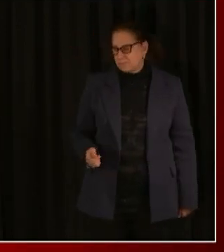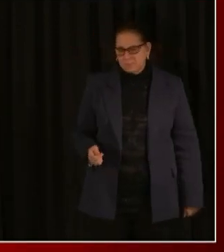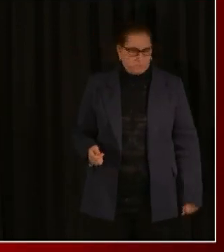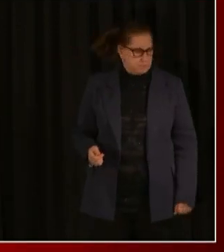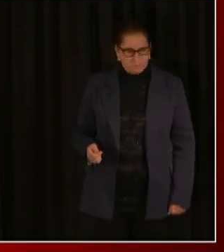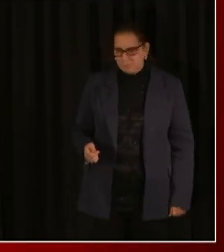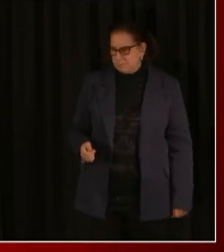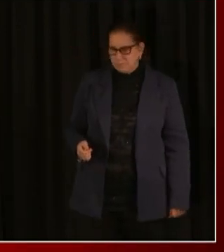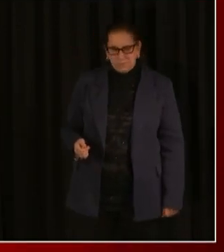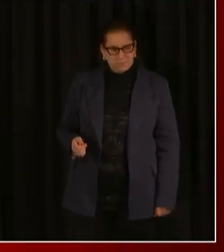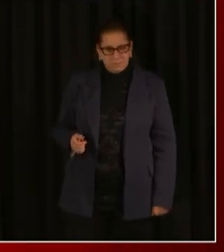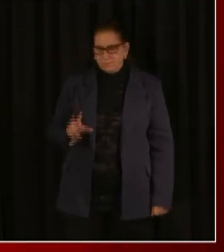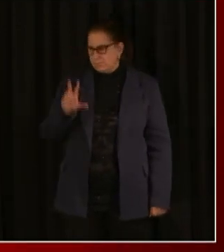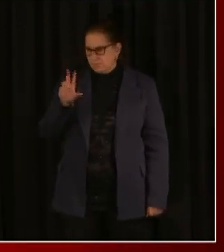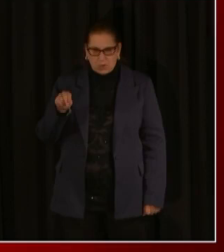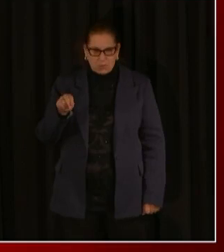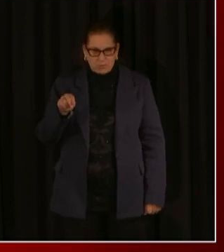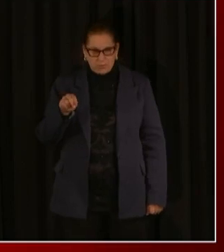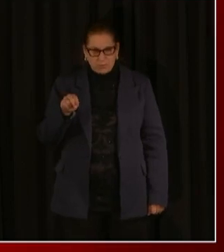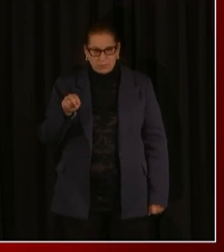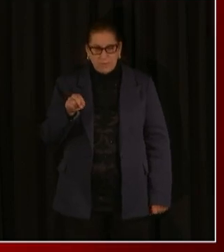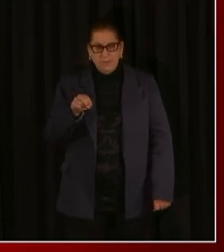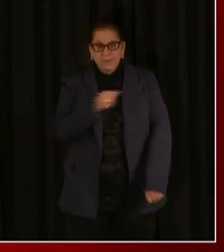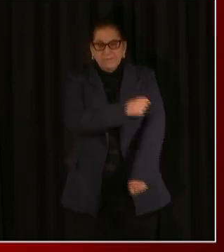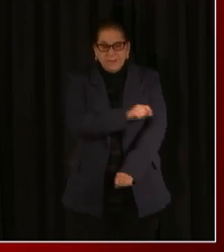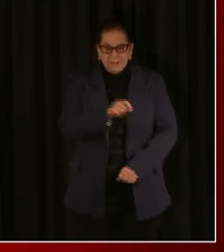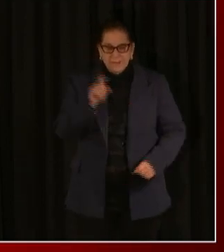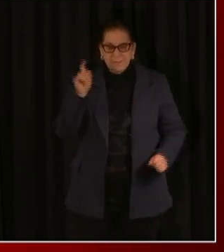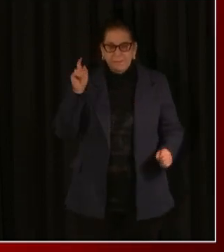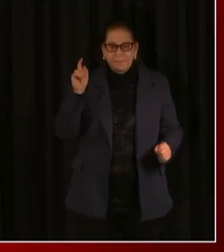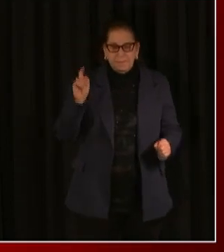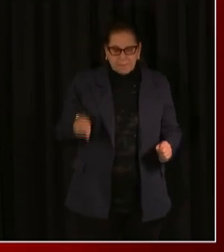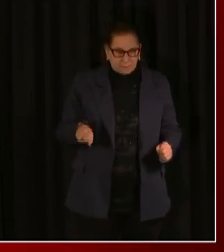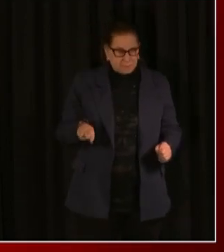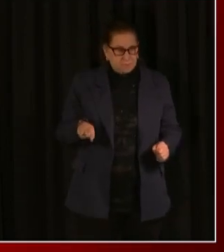not having quite as strong of a reaction. So Moderna and Pfizer